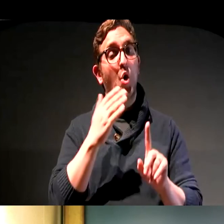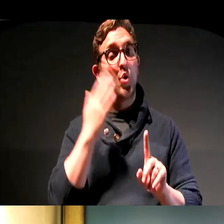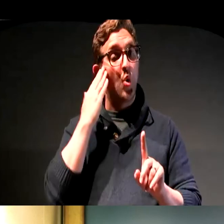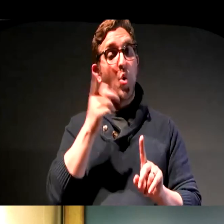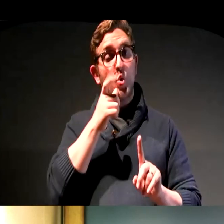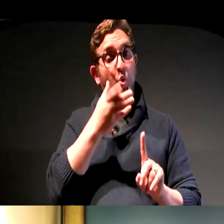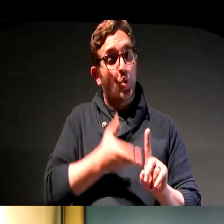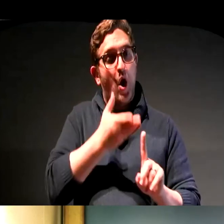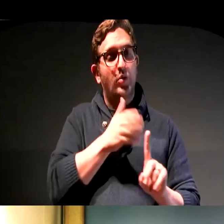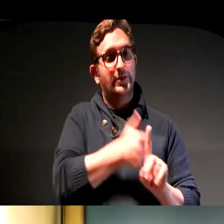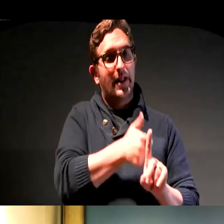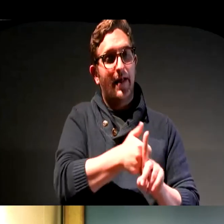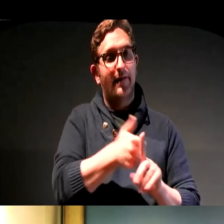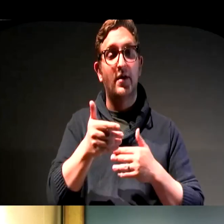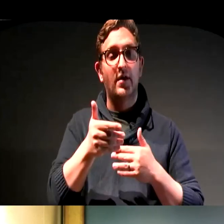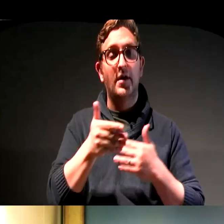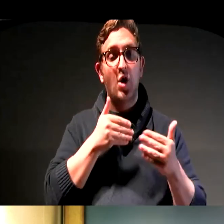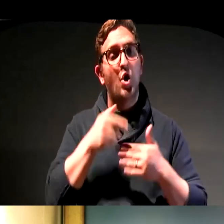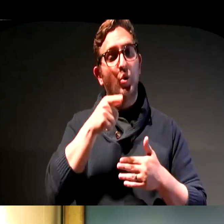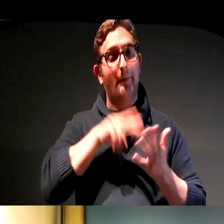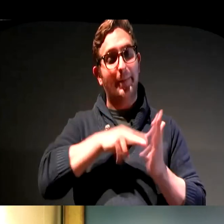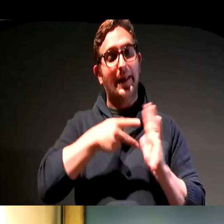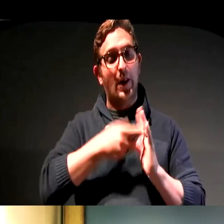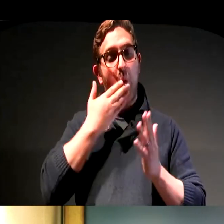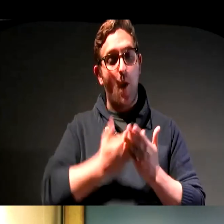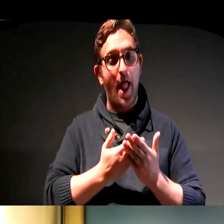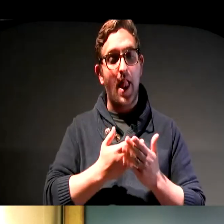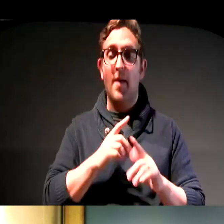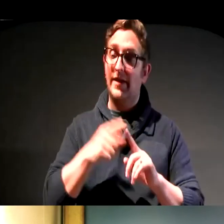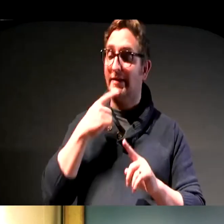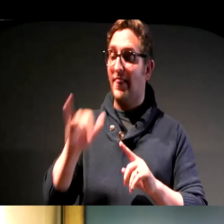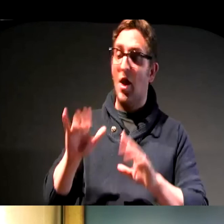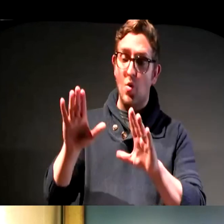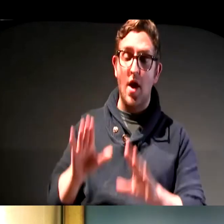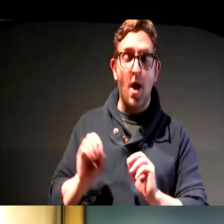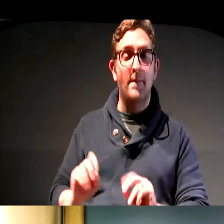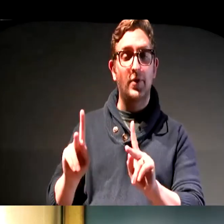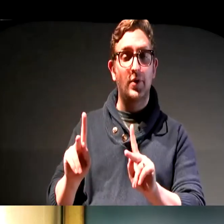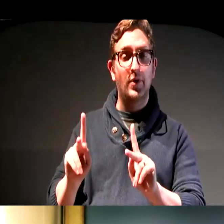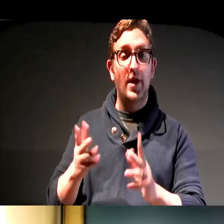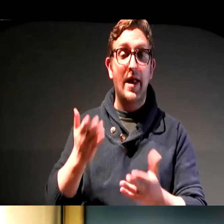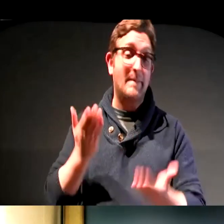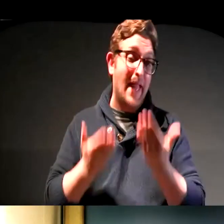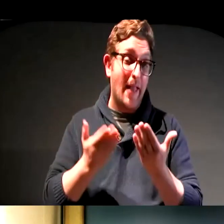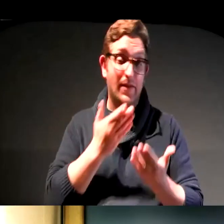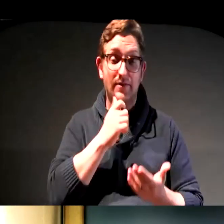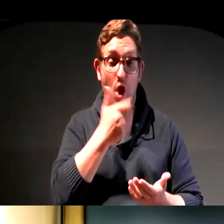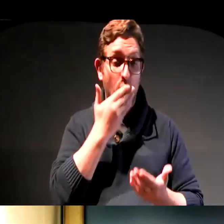and know that despite meaning well, when somebody says, oh, well, it's a great opportunity, it might be for somebody else, but it might not be for